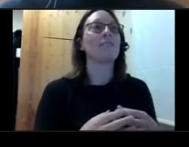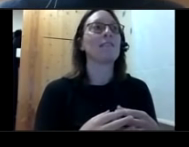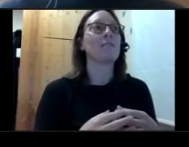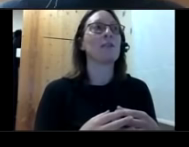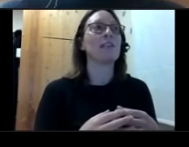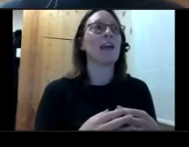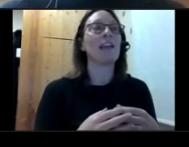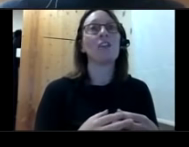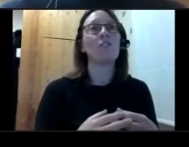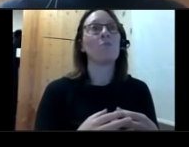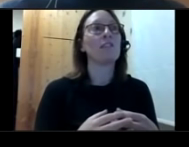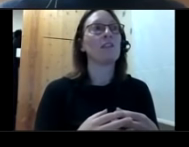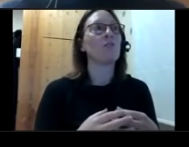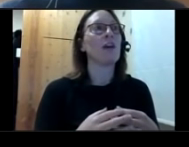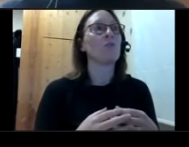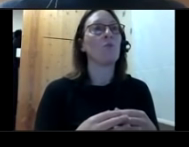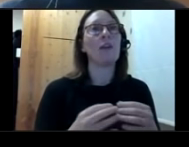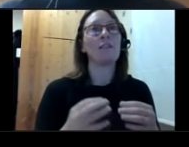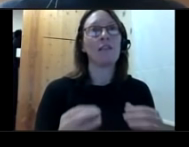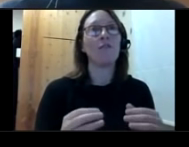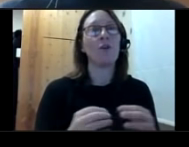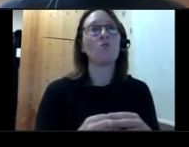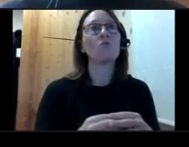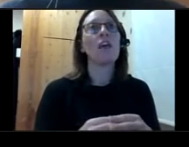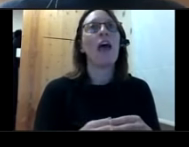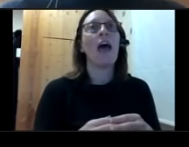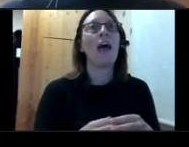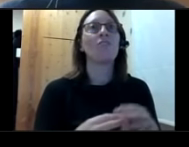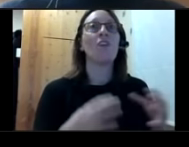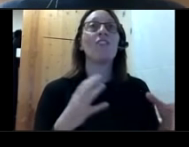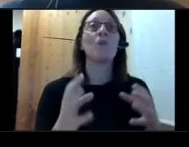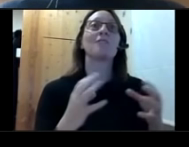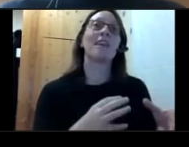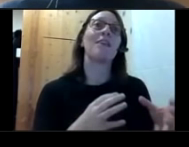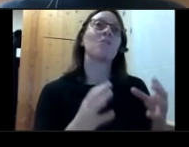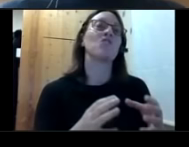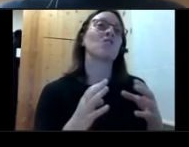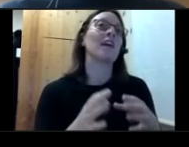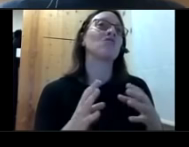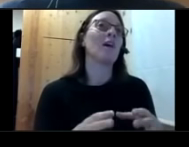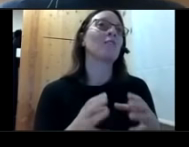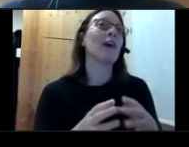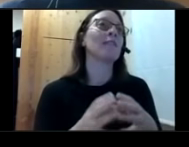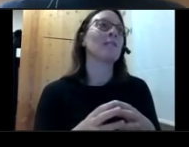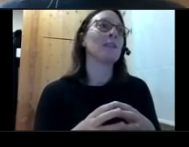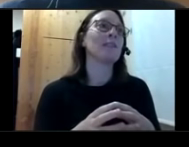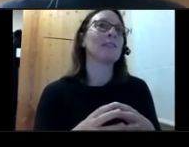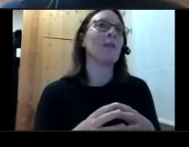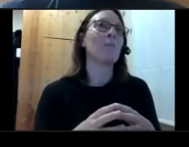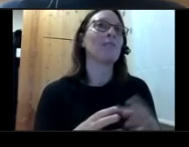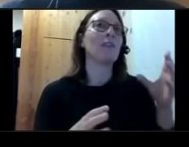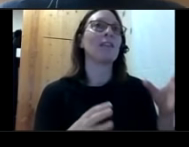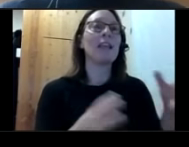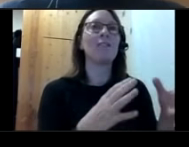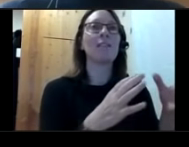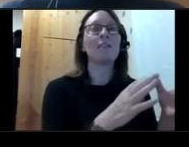embedding accessibility and inclusive practice throughout all their staff roles. And they've worked together to produce a draft accessibility